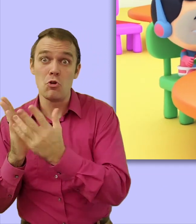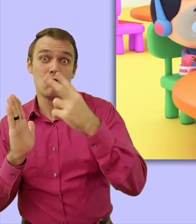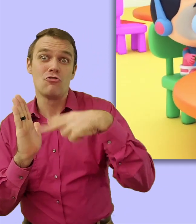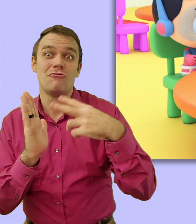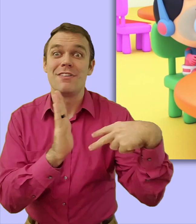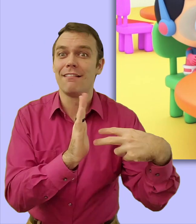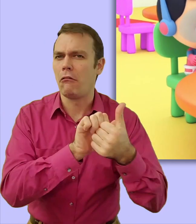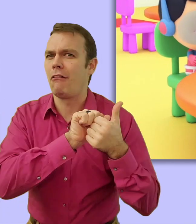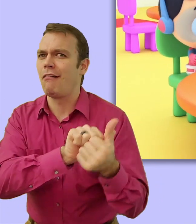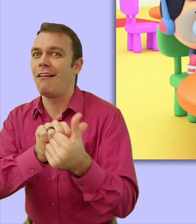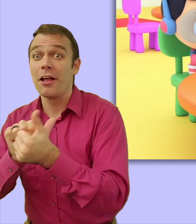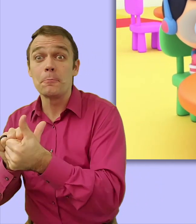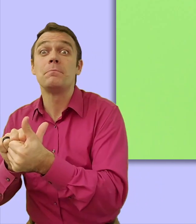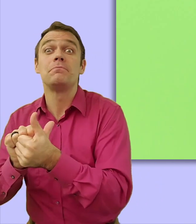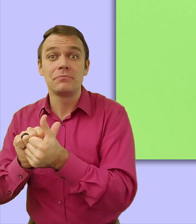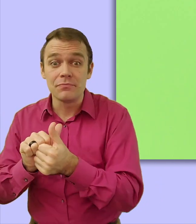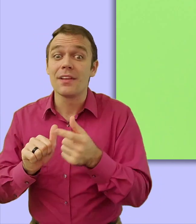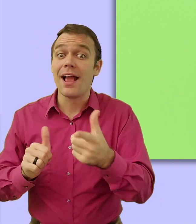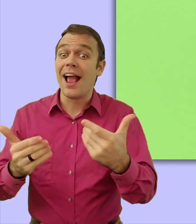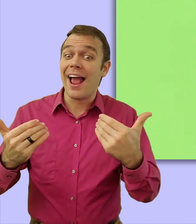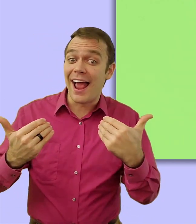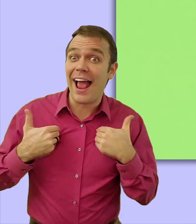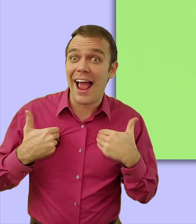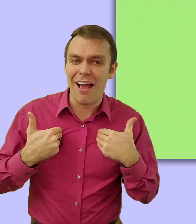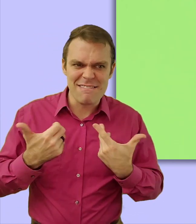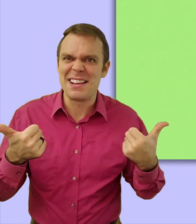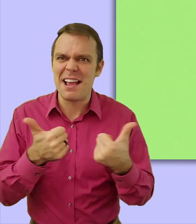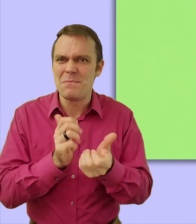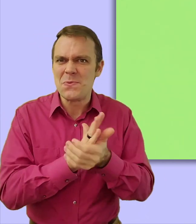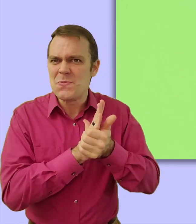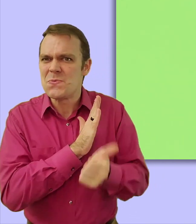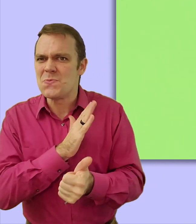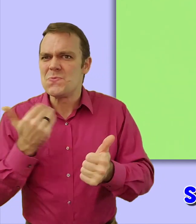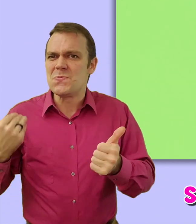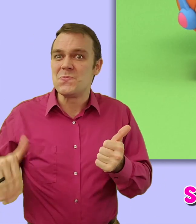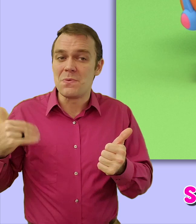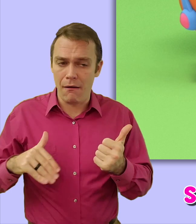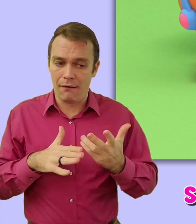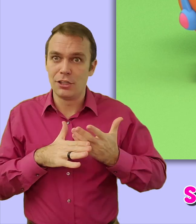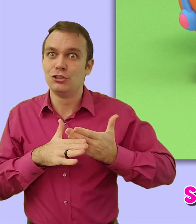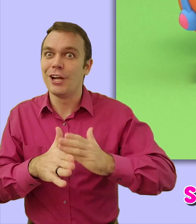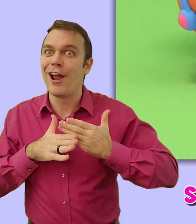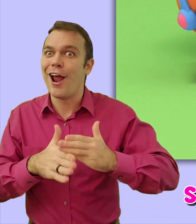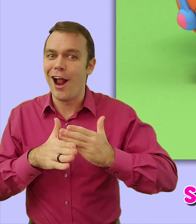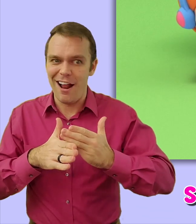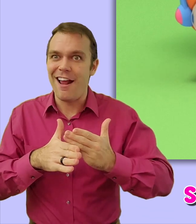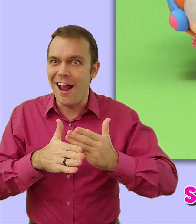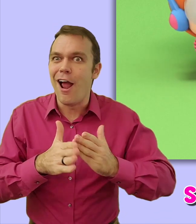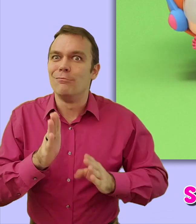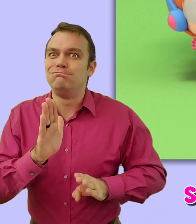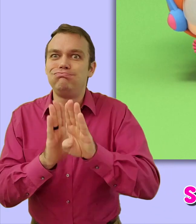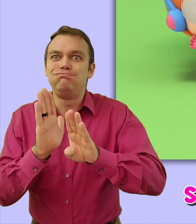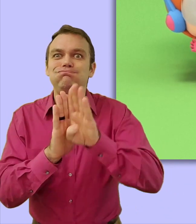read together. You've got moves that can't be beat. Sharing makes them